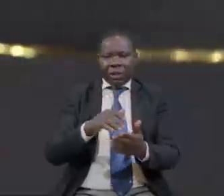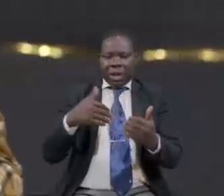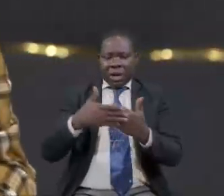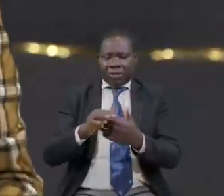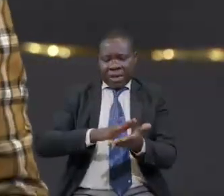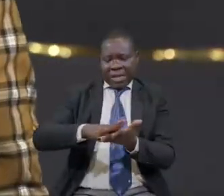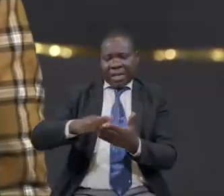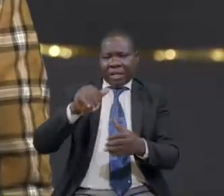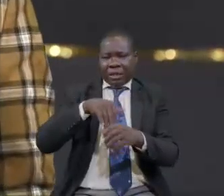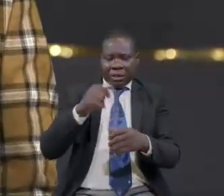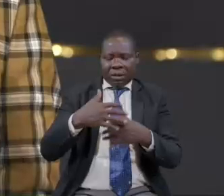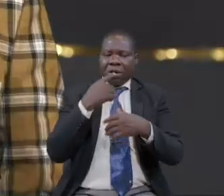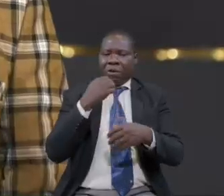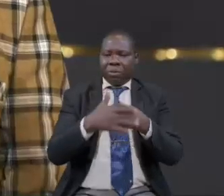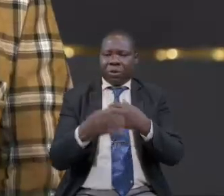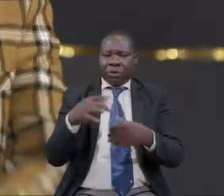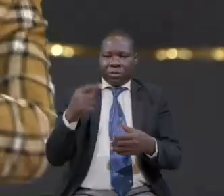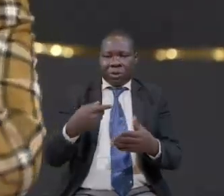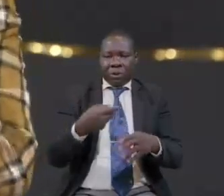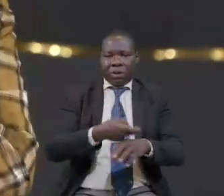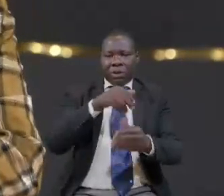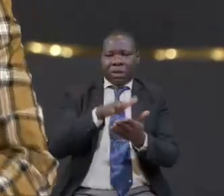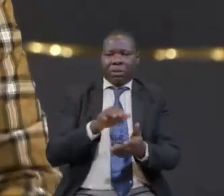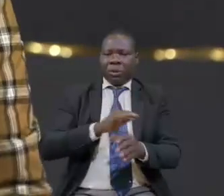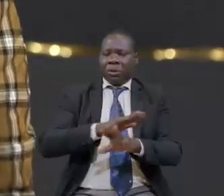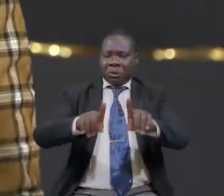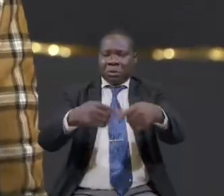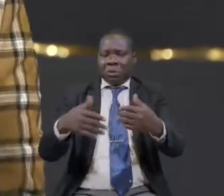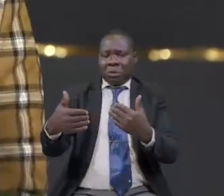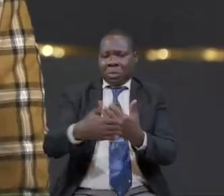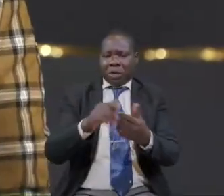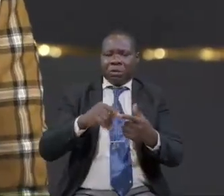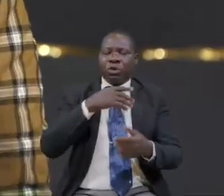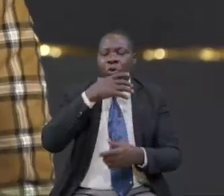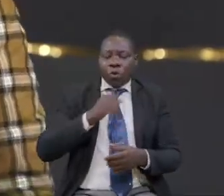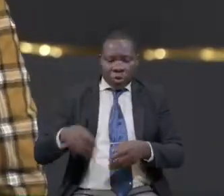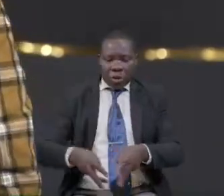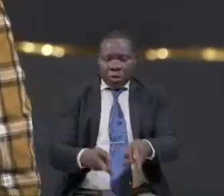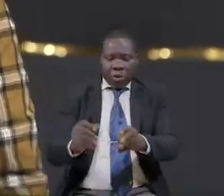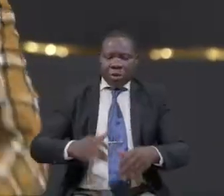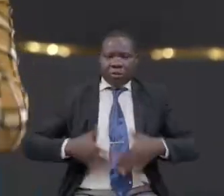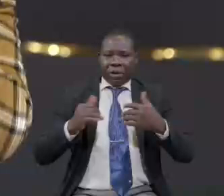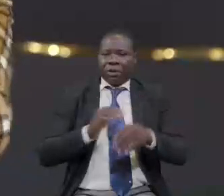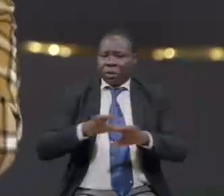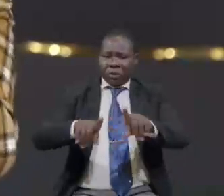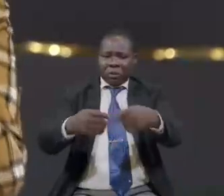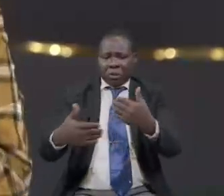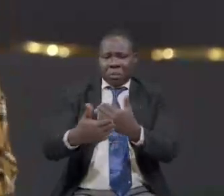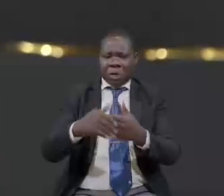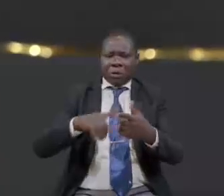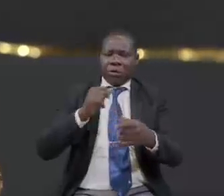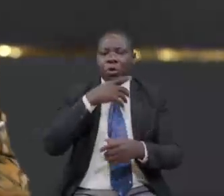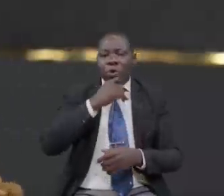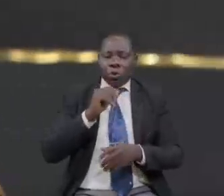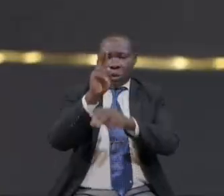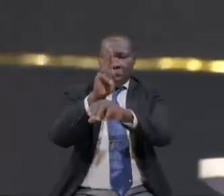back to the old lifestyle. They didn't go back to the old habit. They didn't go back. The grace of God